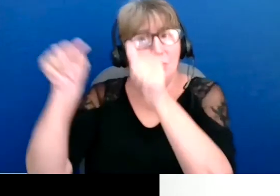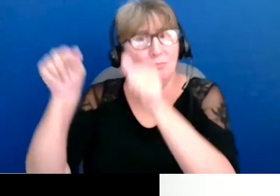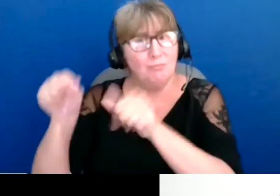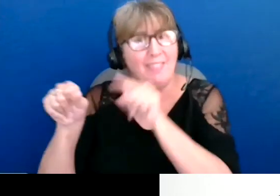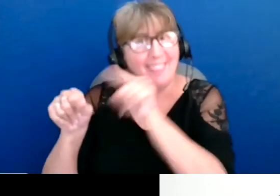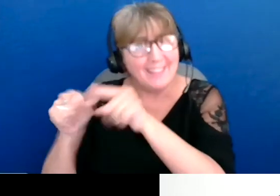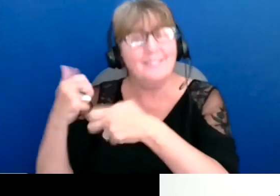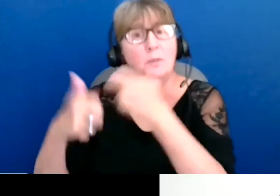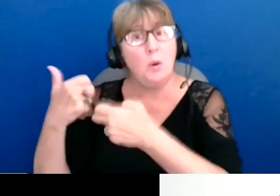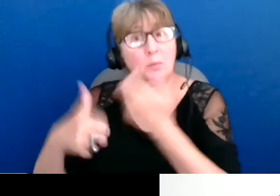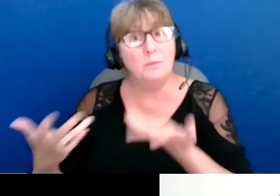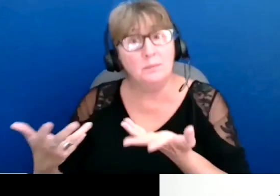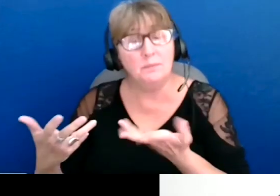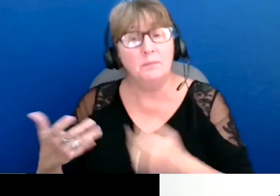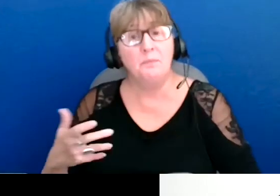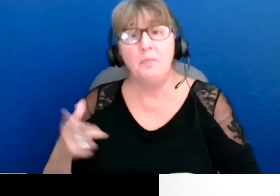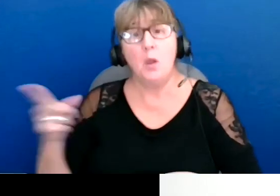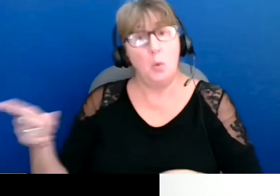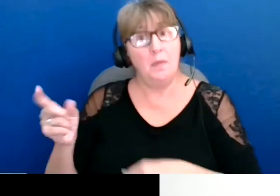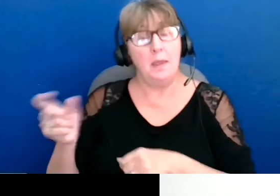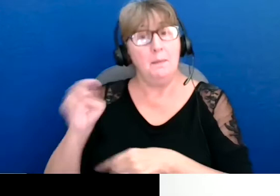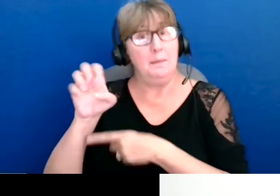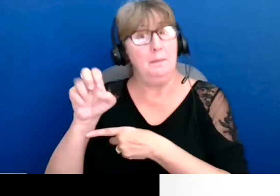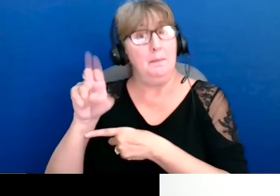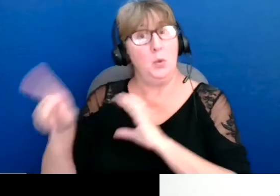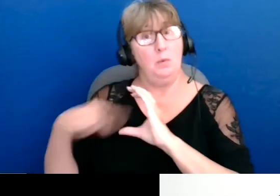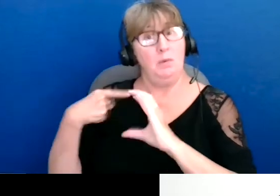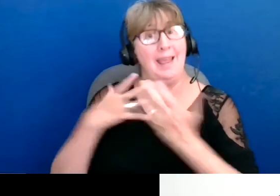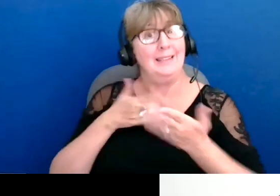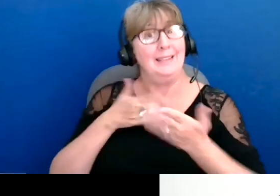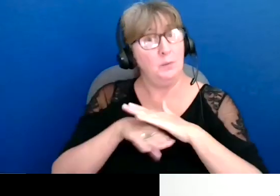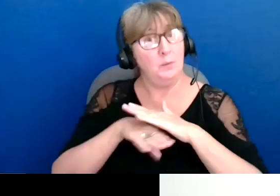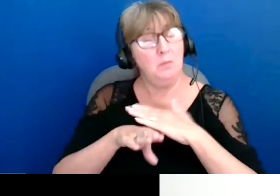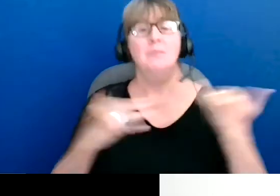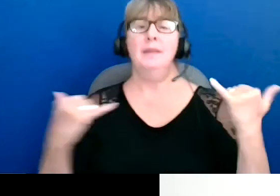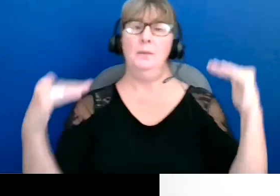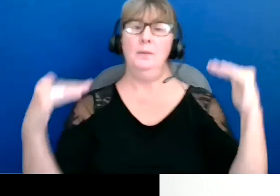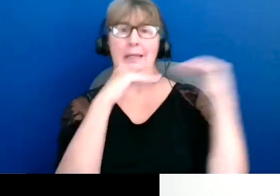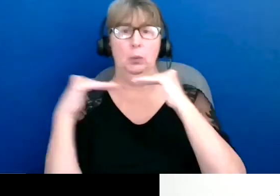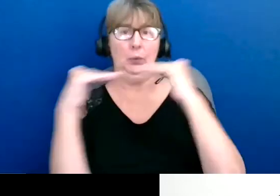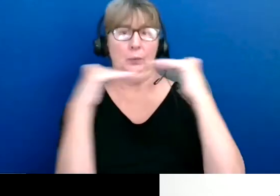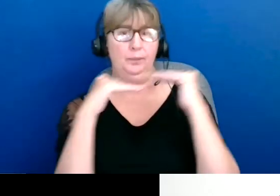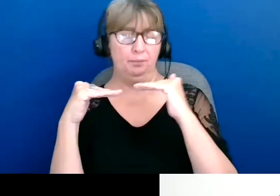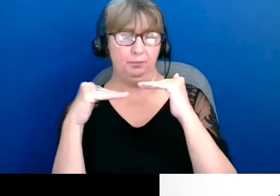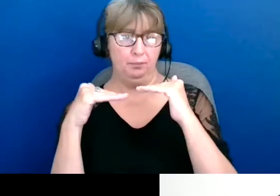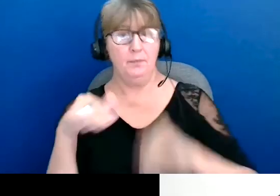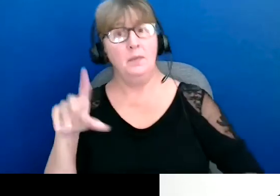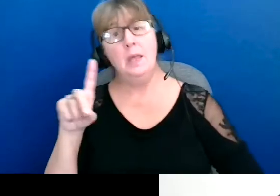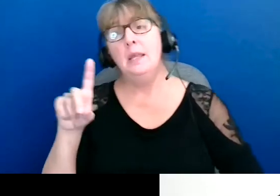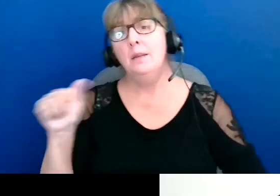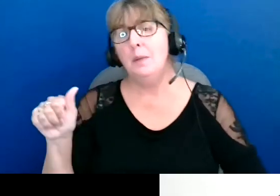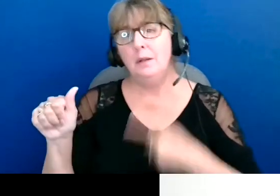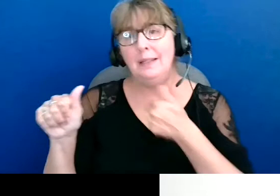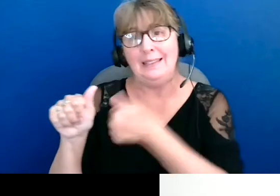once they started making the menus accessible, I had equal access. Disability is rarely the